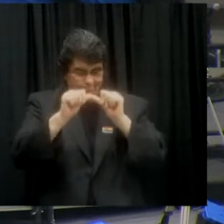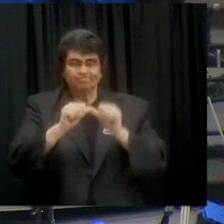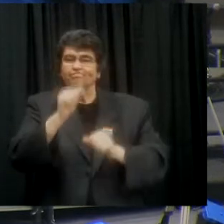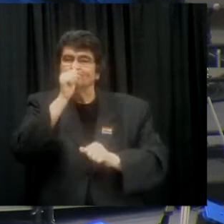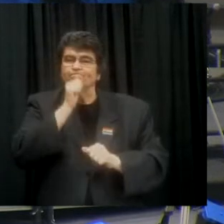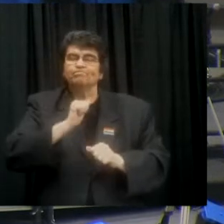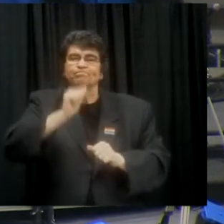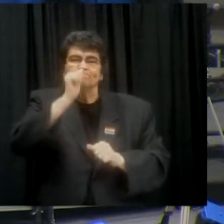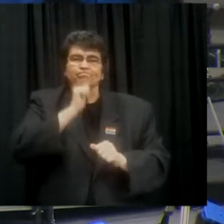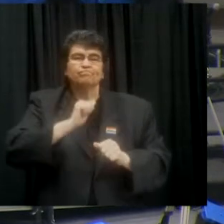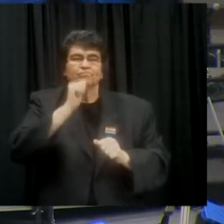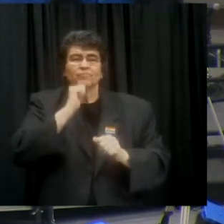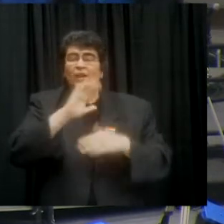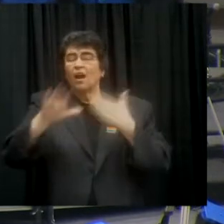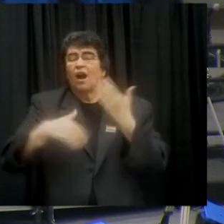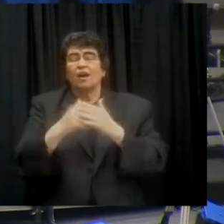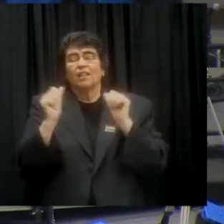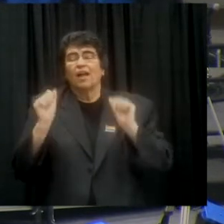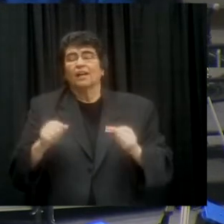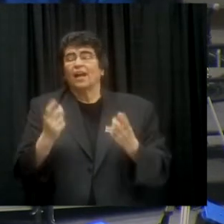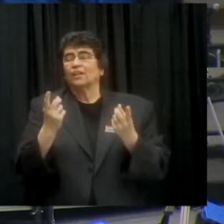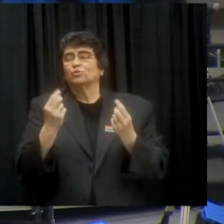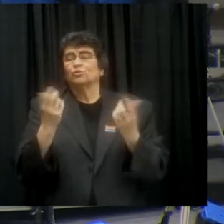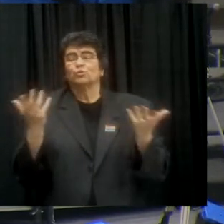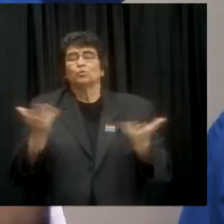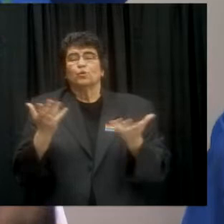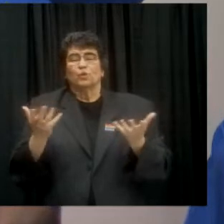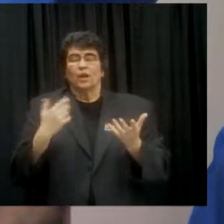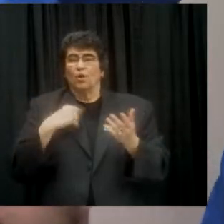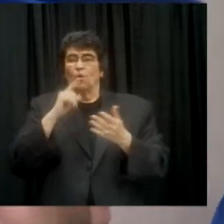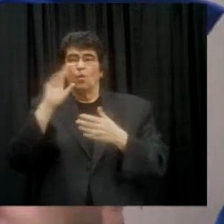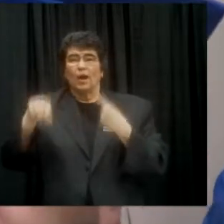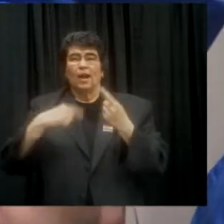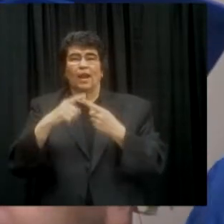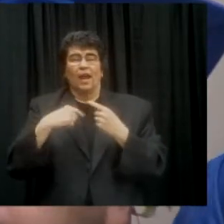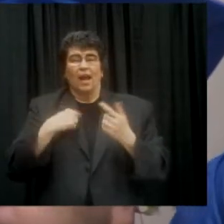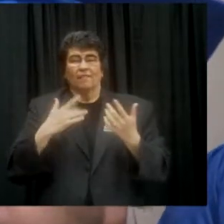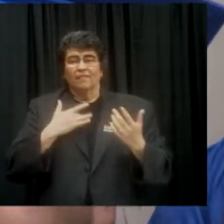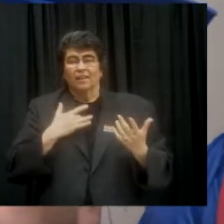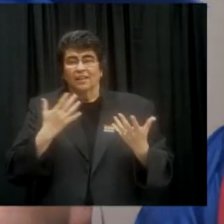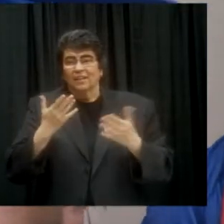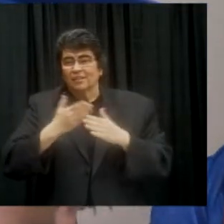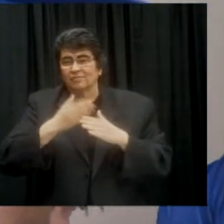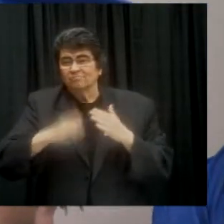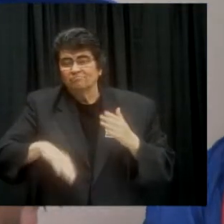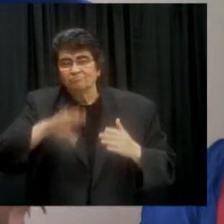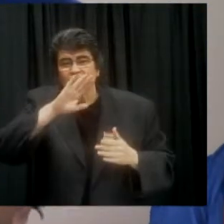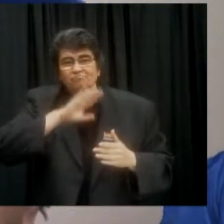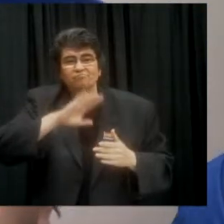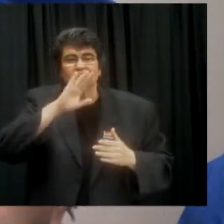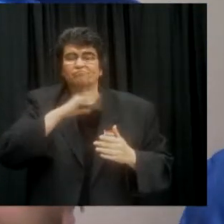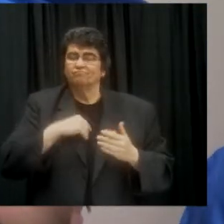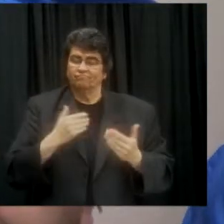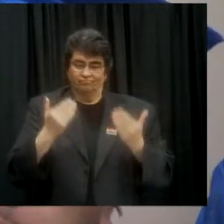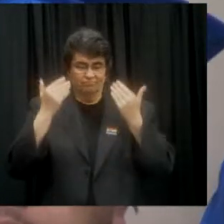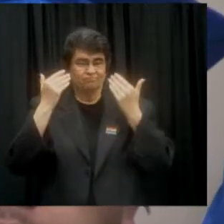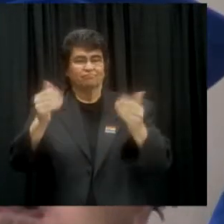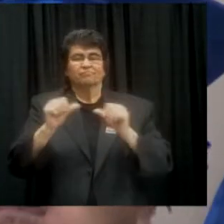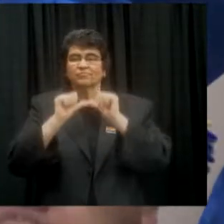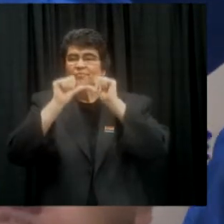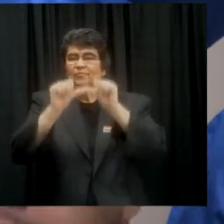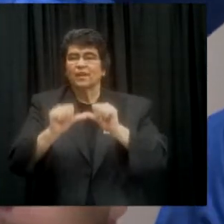feet. And all I can do at the end of the day is play on, play